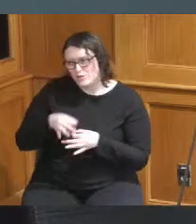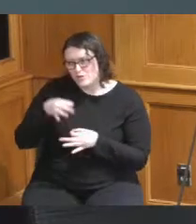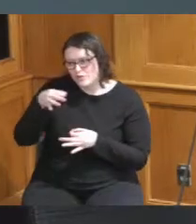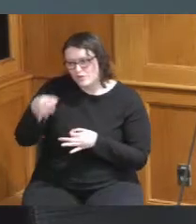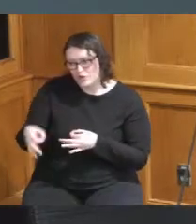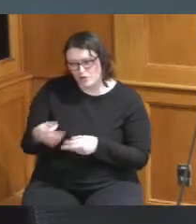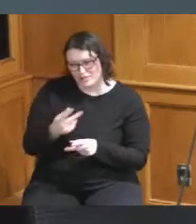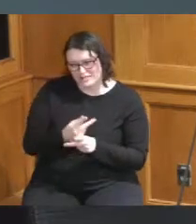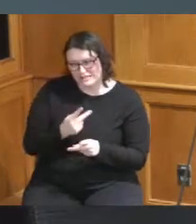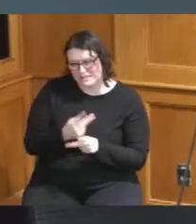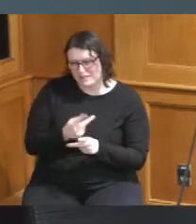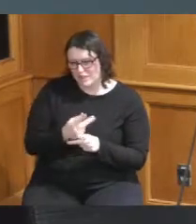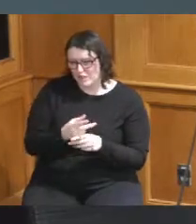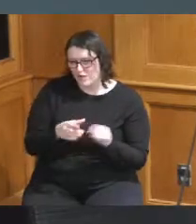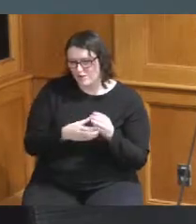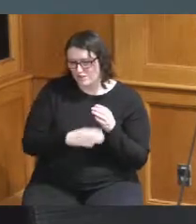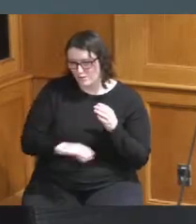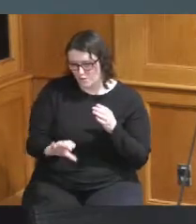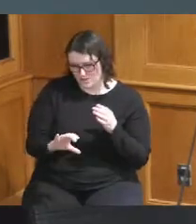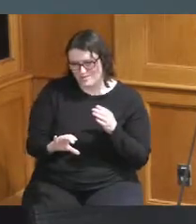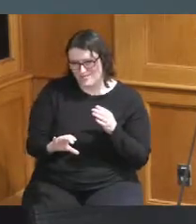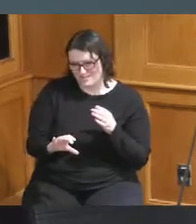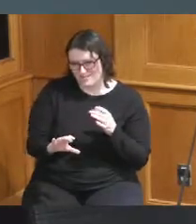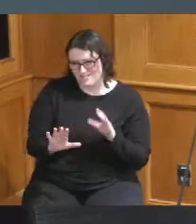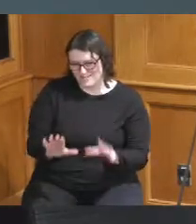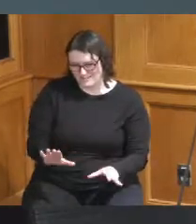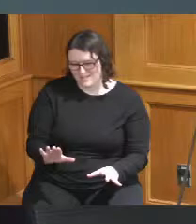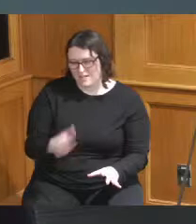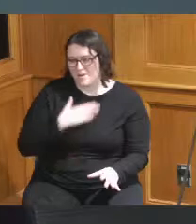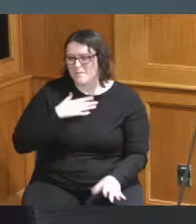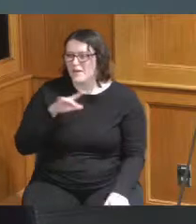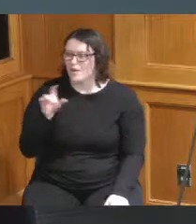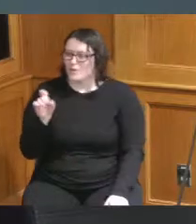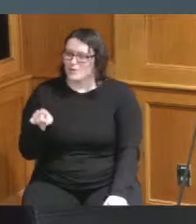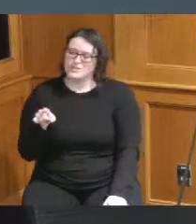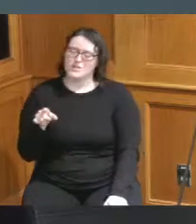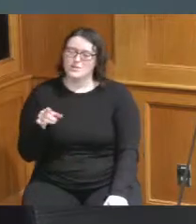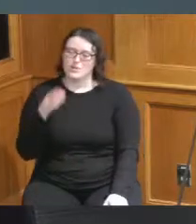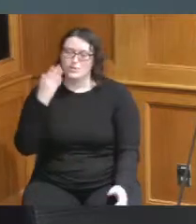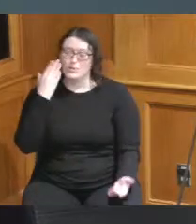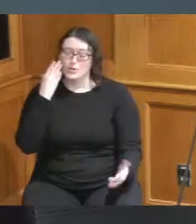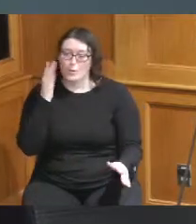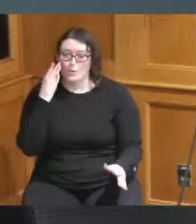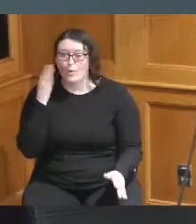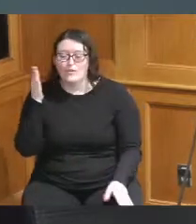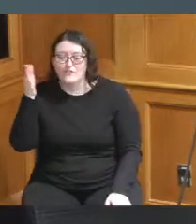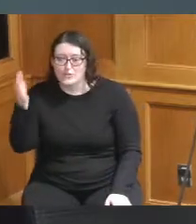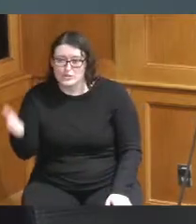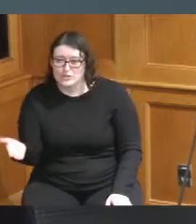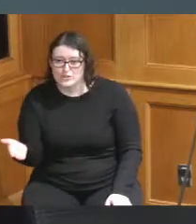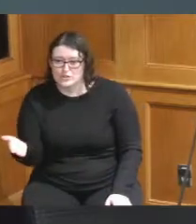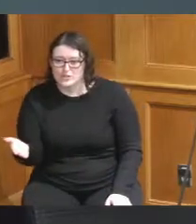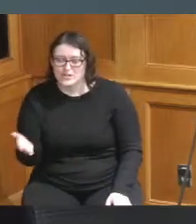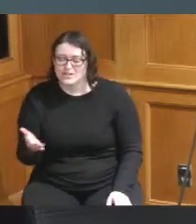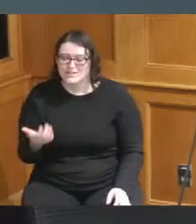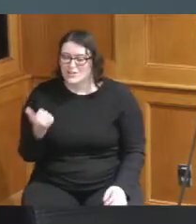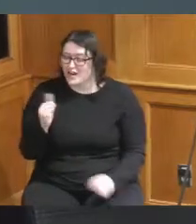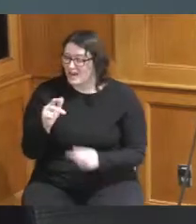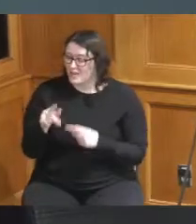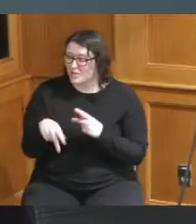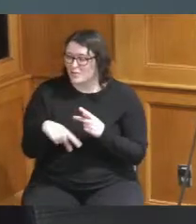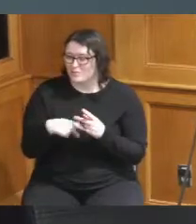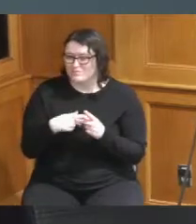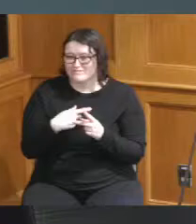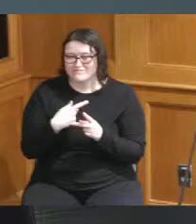care of sewers and pipes, but my question is, not knowing the future, is there any way we could